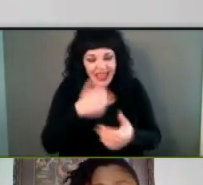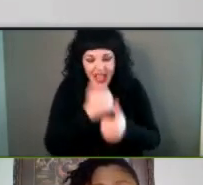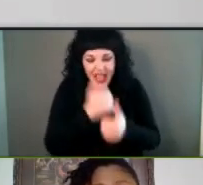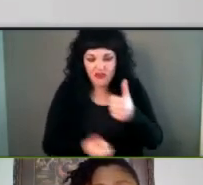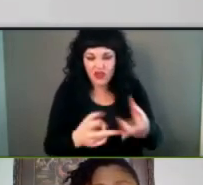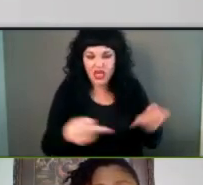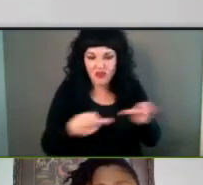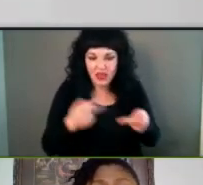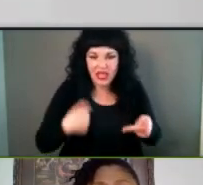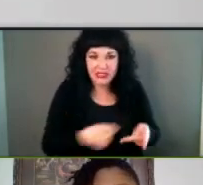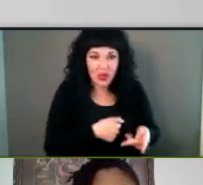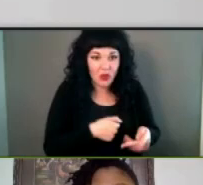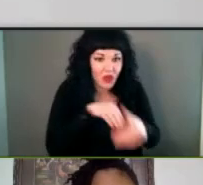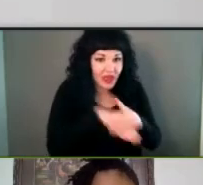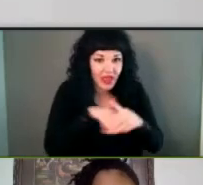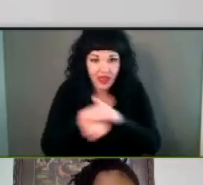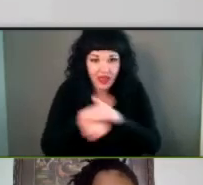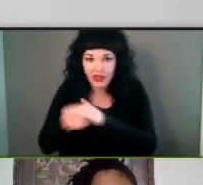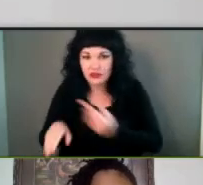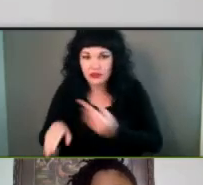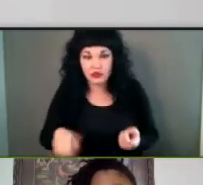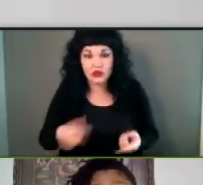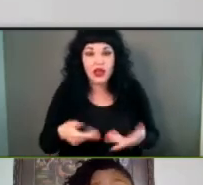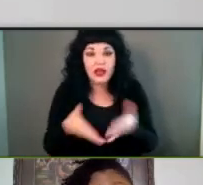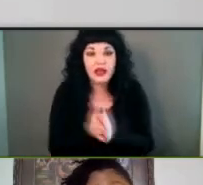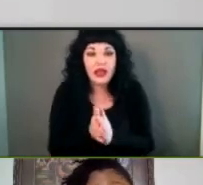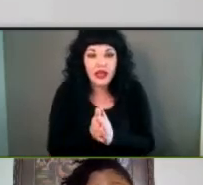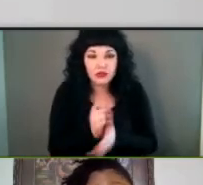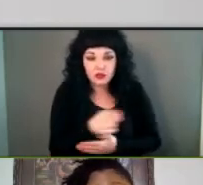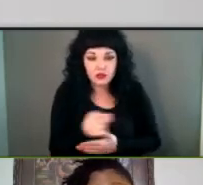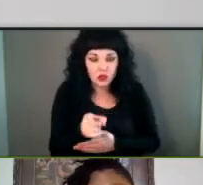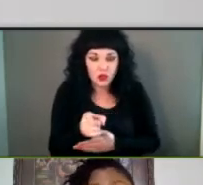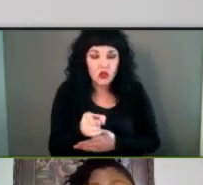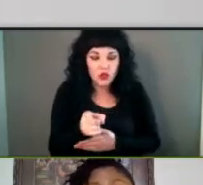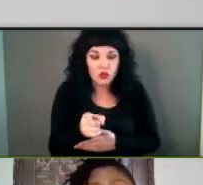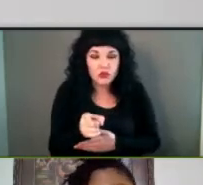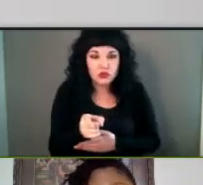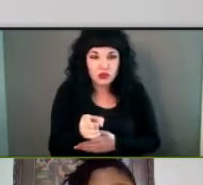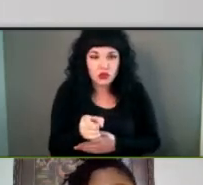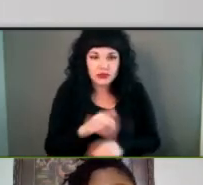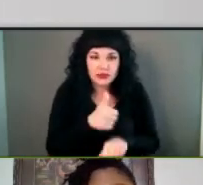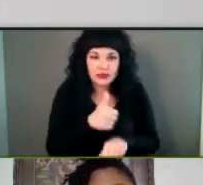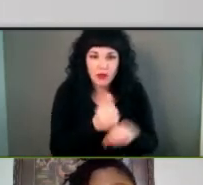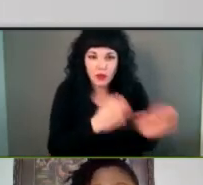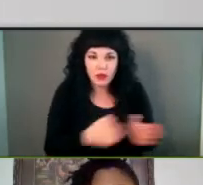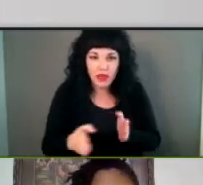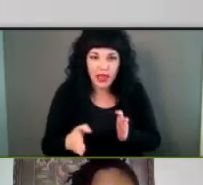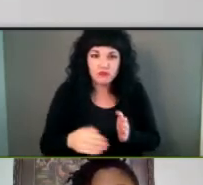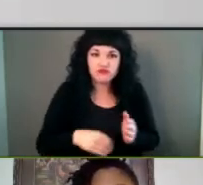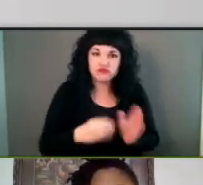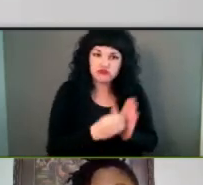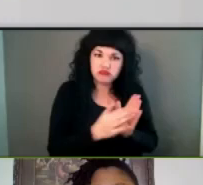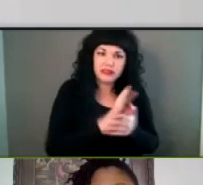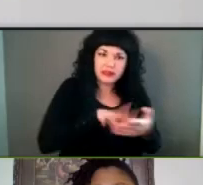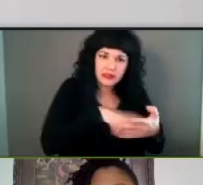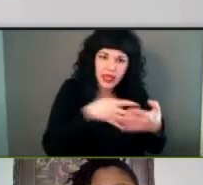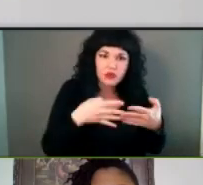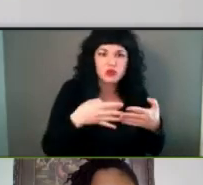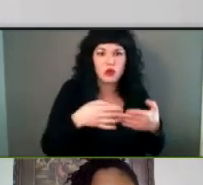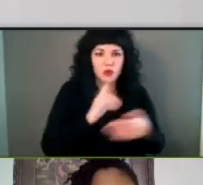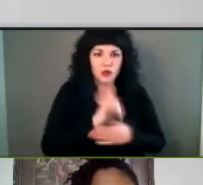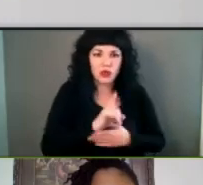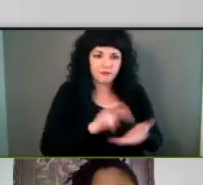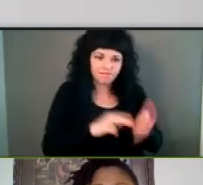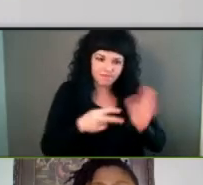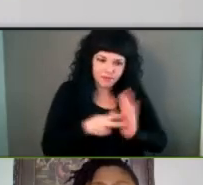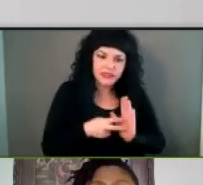plan. Set your schedule and make it happen. Be intentional. Again, take the